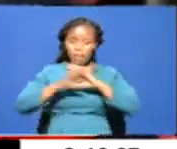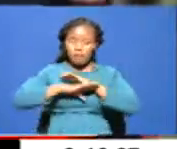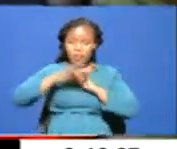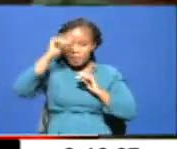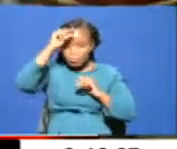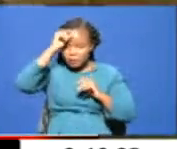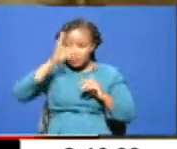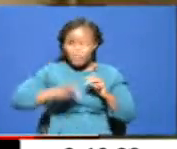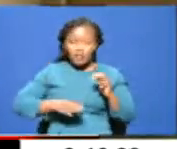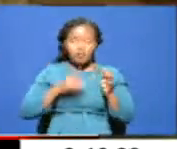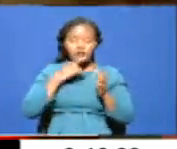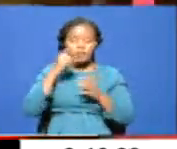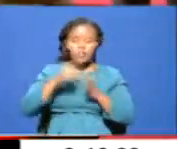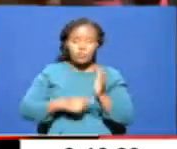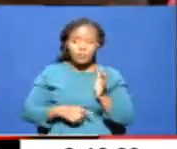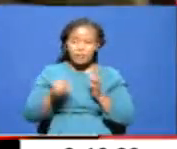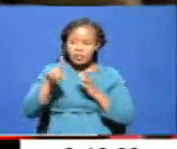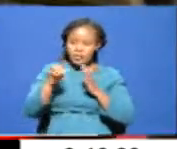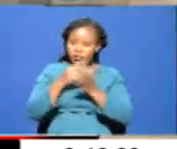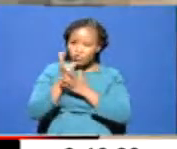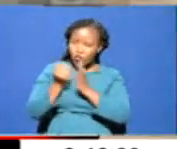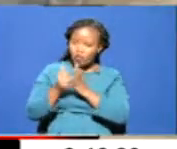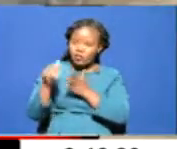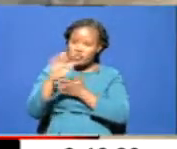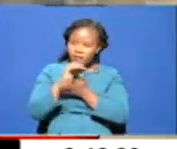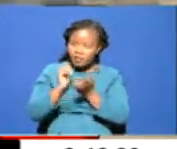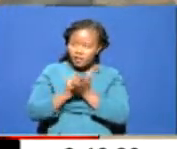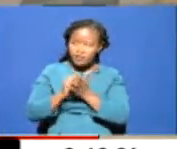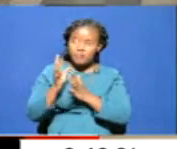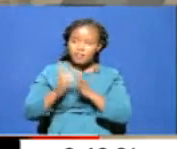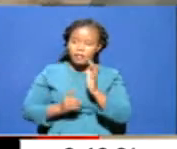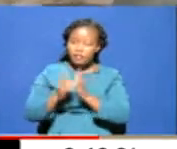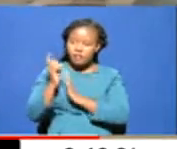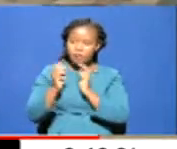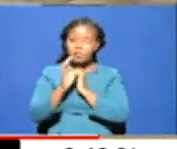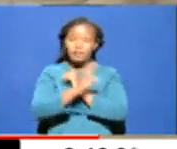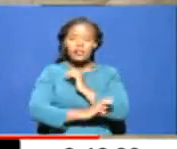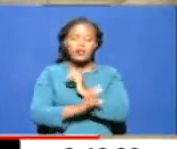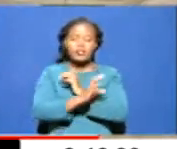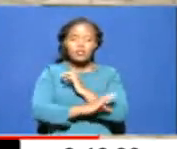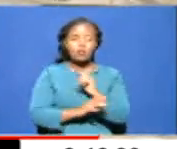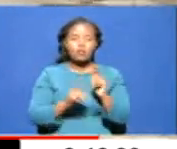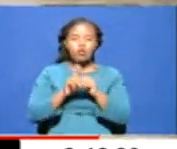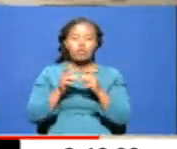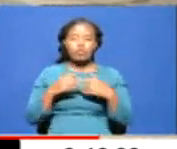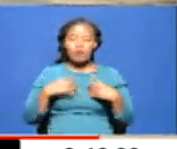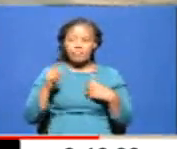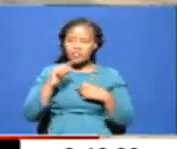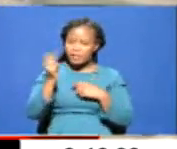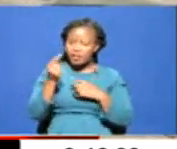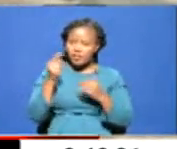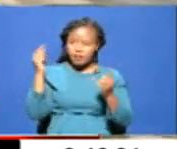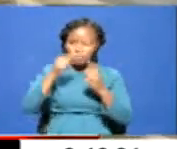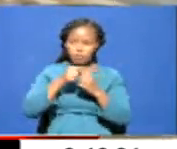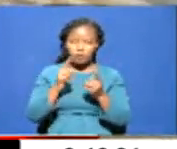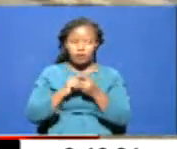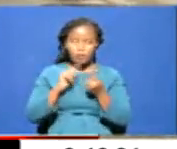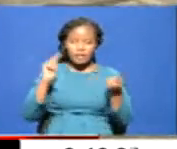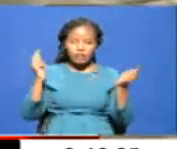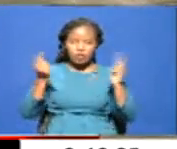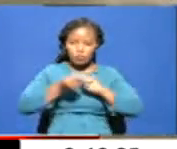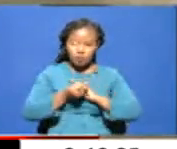is comparable to data centers in developed countries, thus placing Kenya on the path towards transformation into